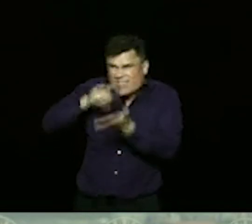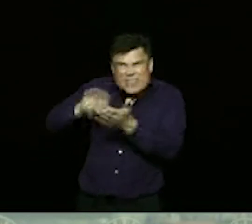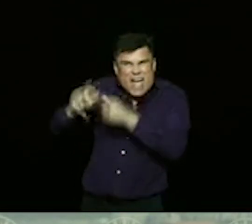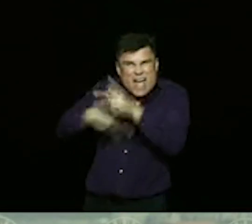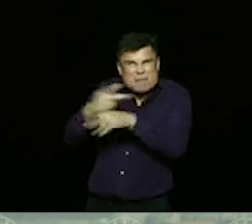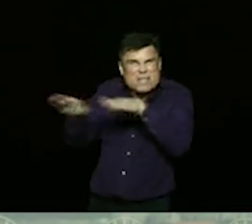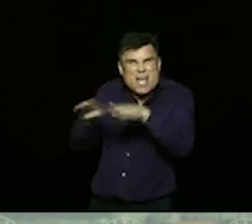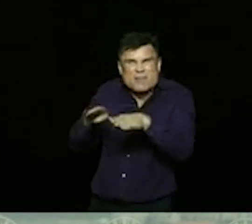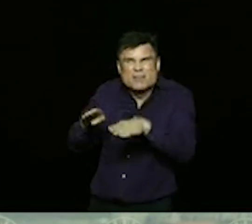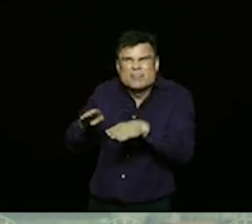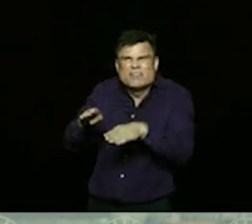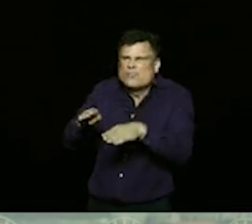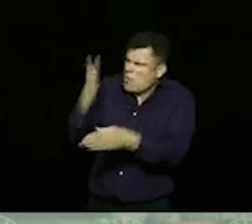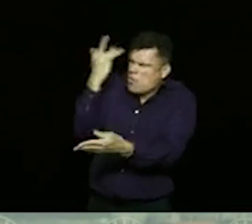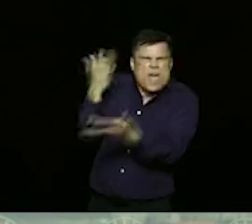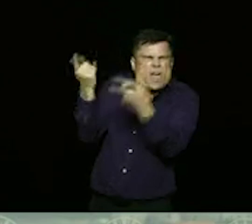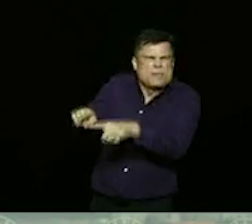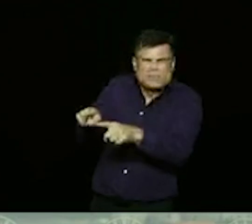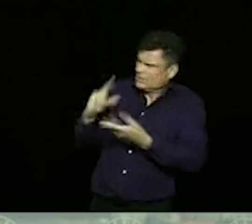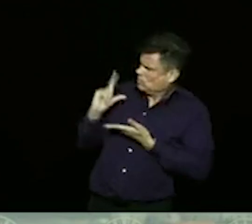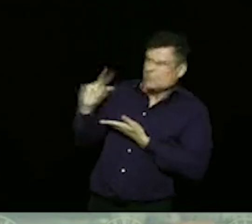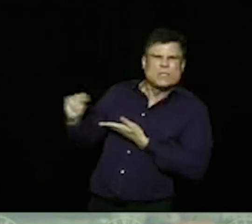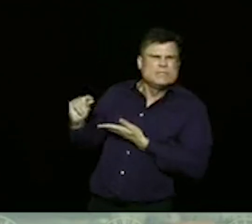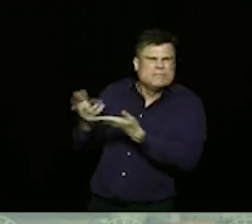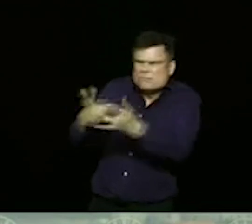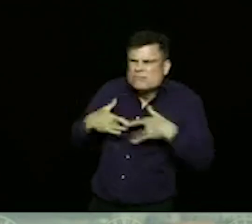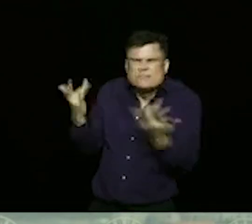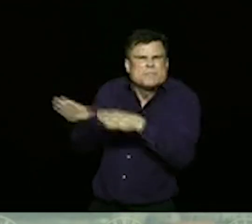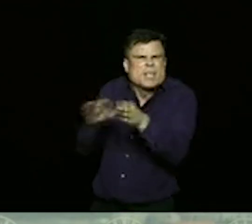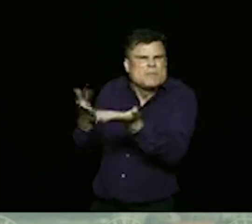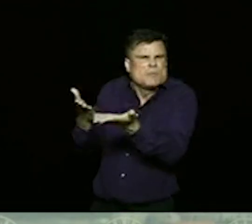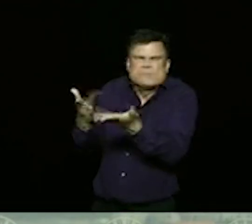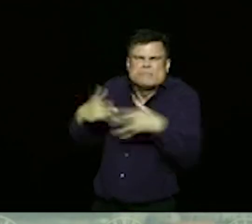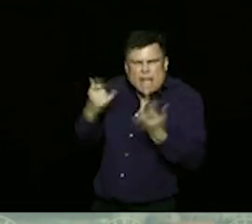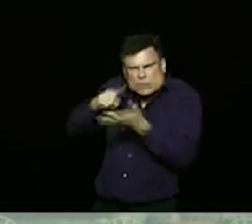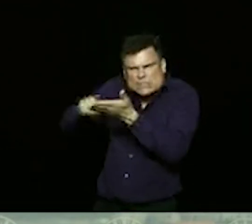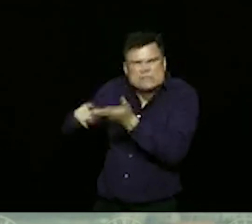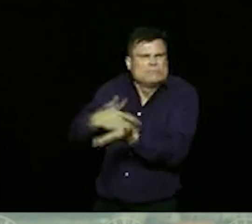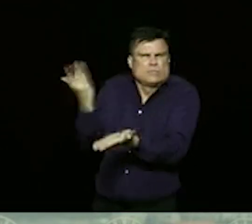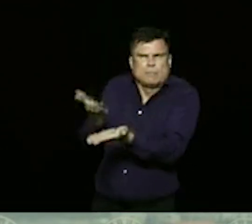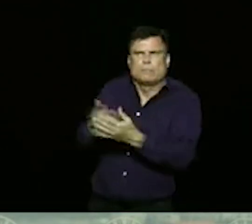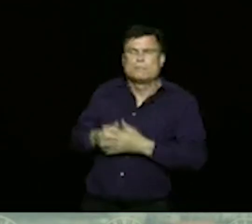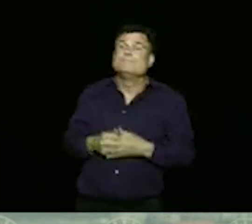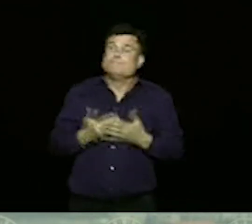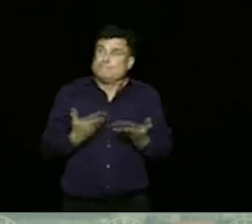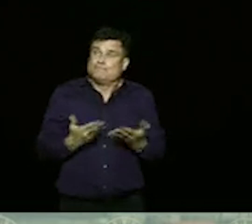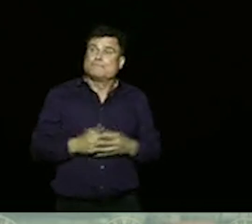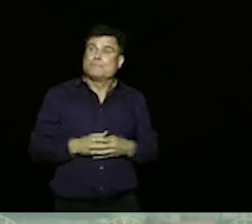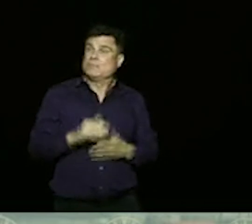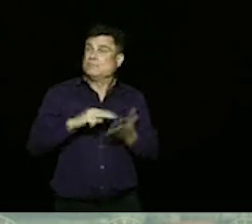that systemic racism has not just existed in our country, but exists in our country and has impacts in all walks of